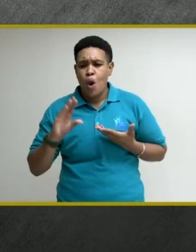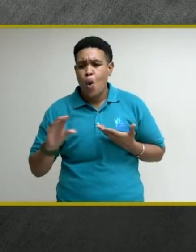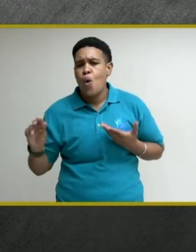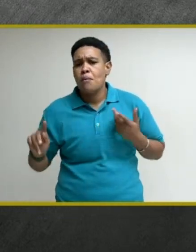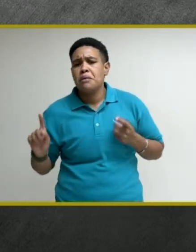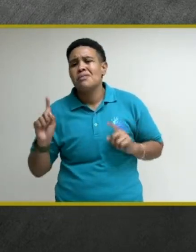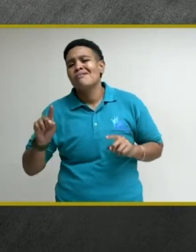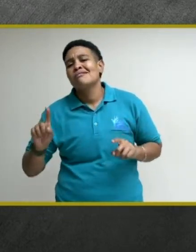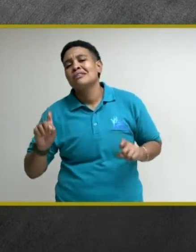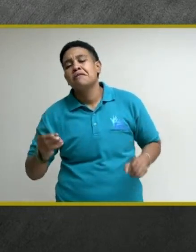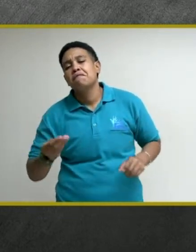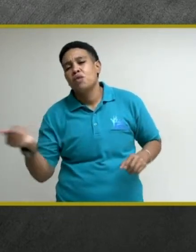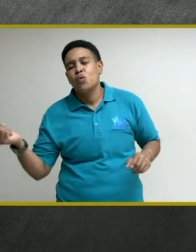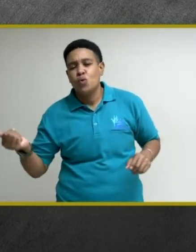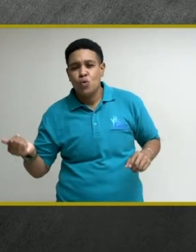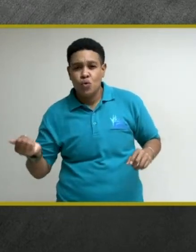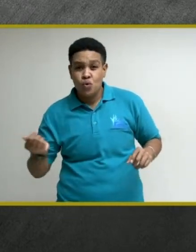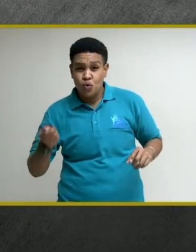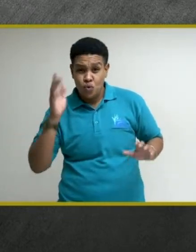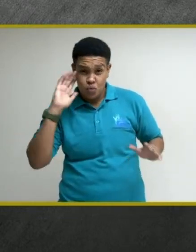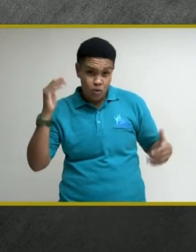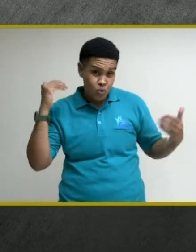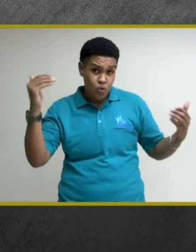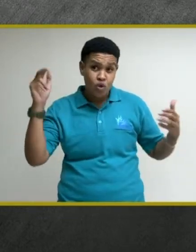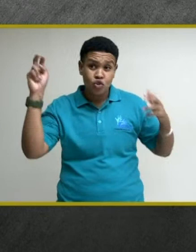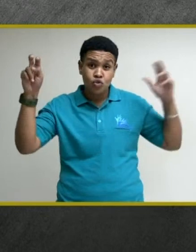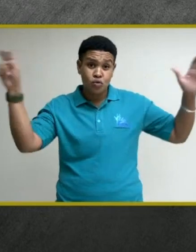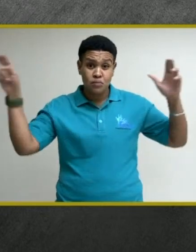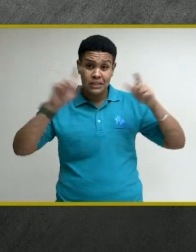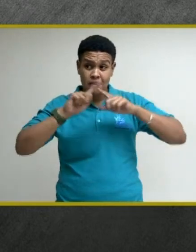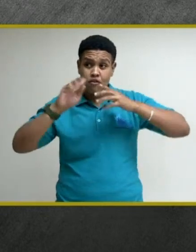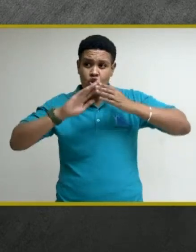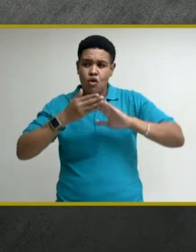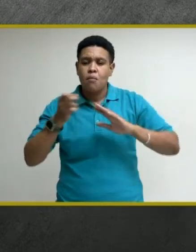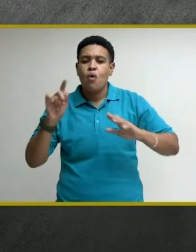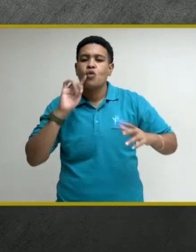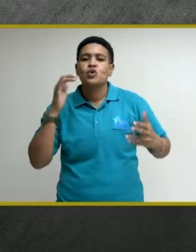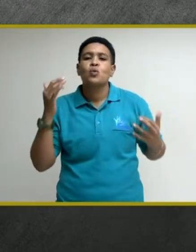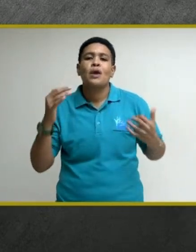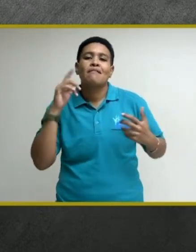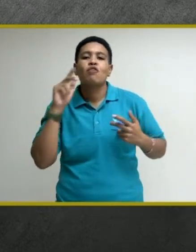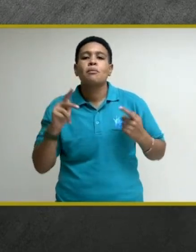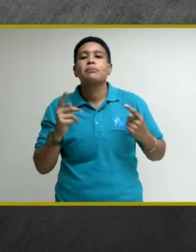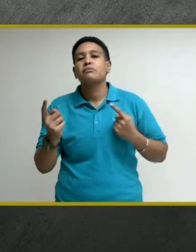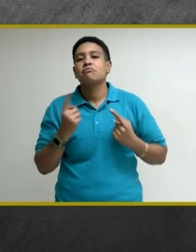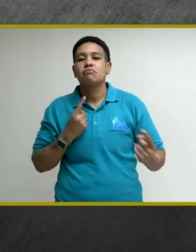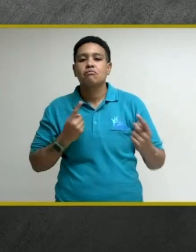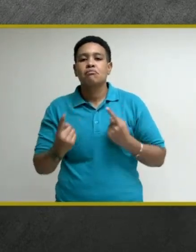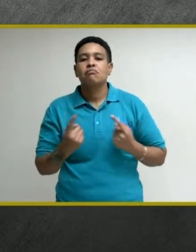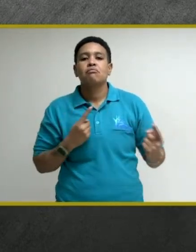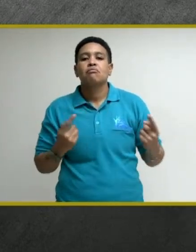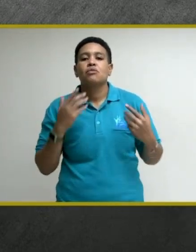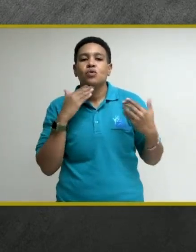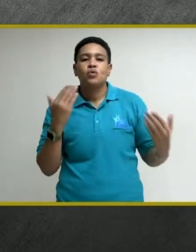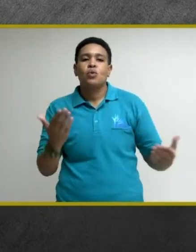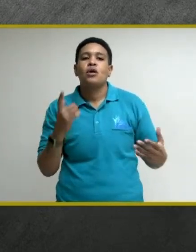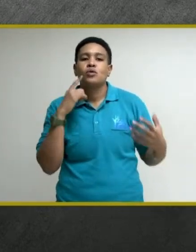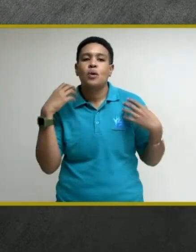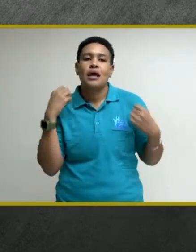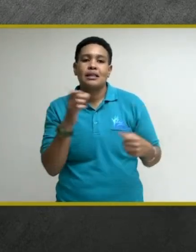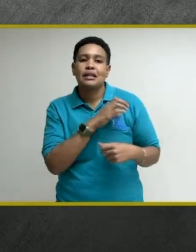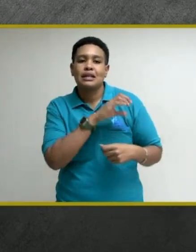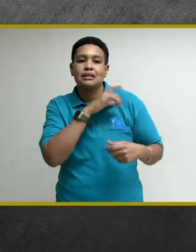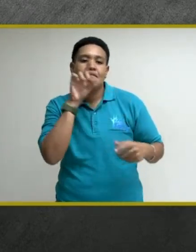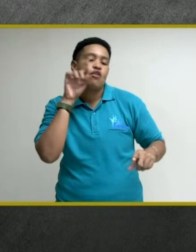on, are you going to be going out testing in communities, or you're just waiting for people to come to health clinics